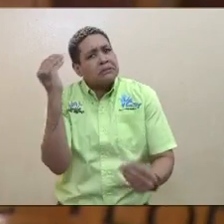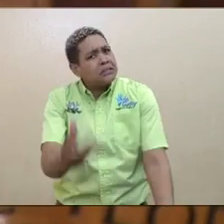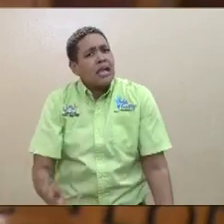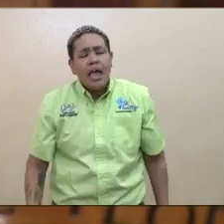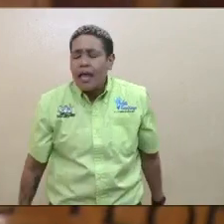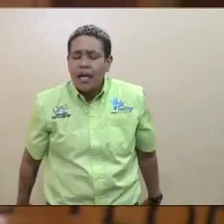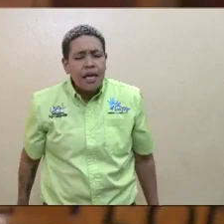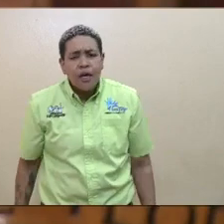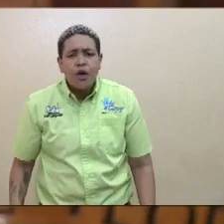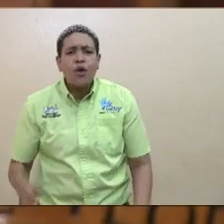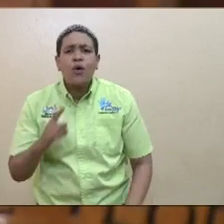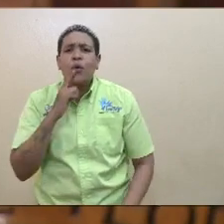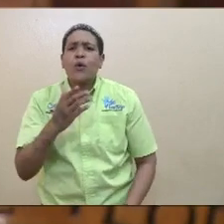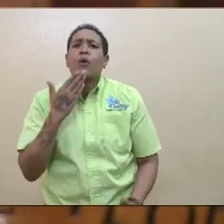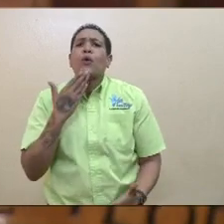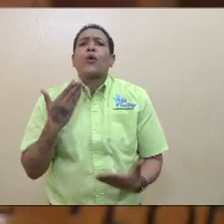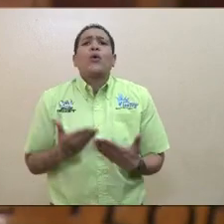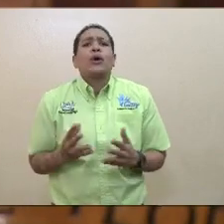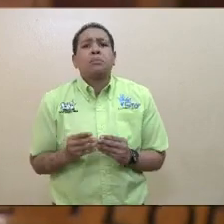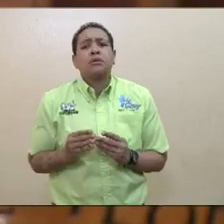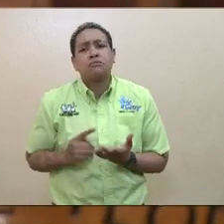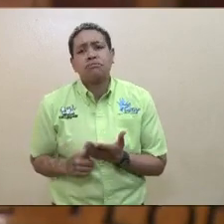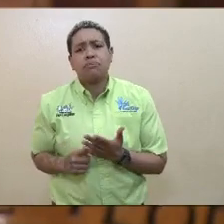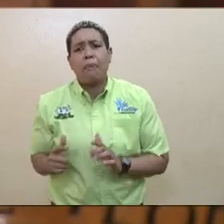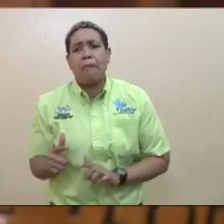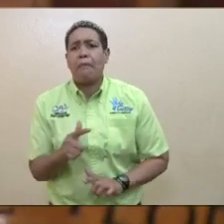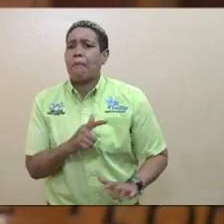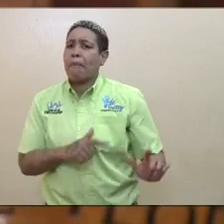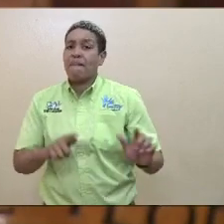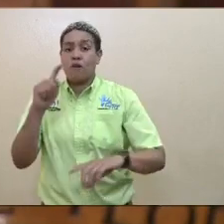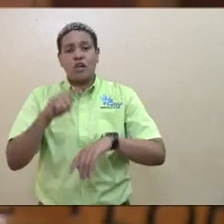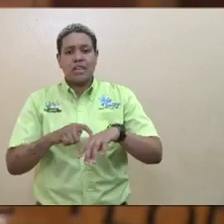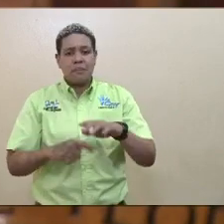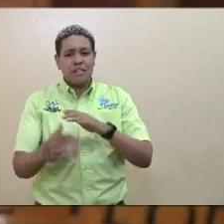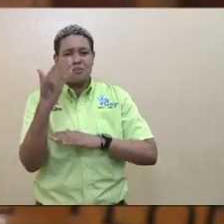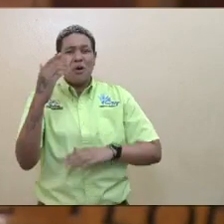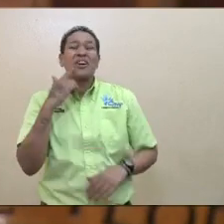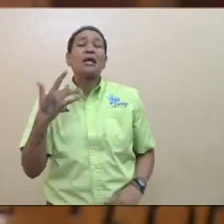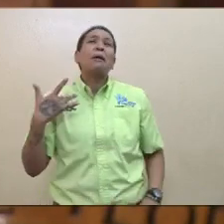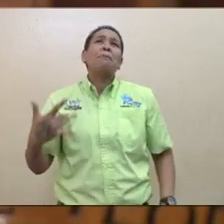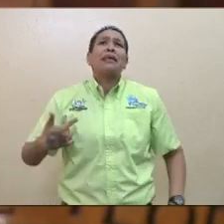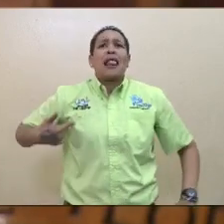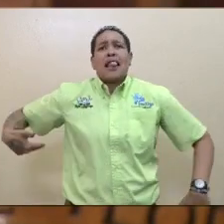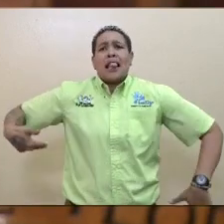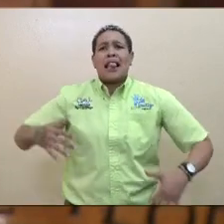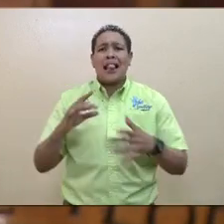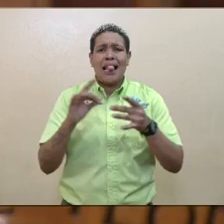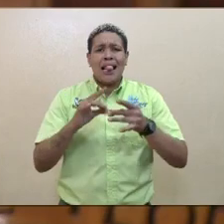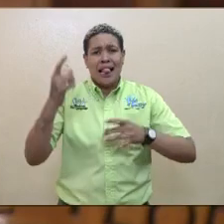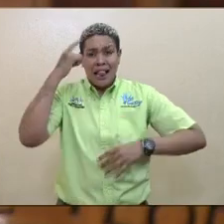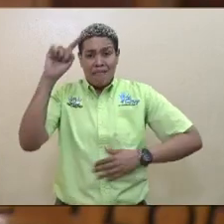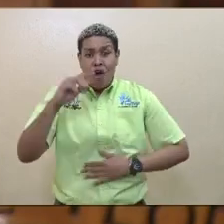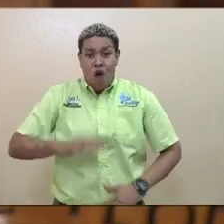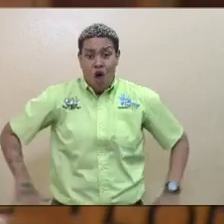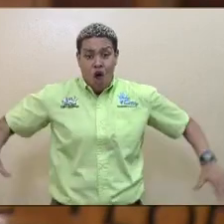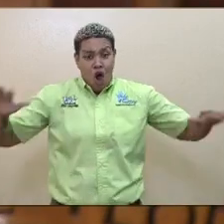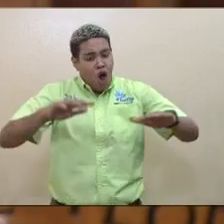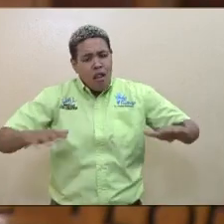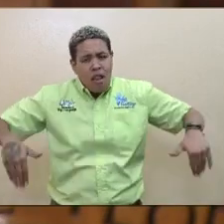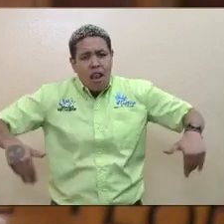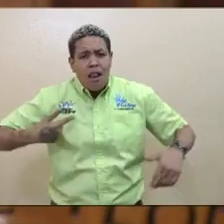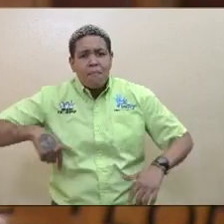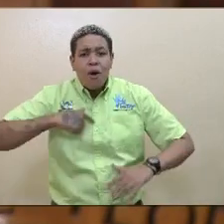it was a fruitful meeting. I don't usually take the liberty of speaking on behalf of everyone, but